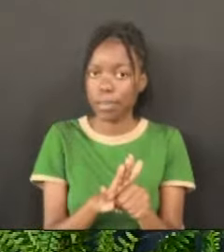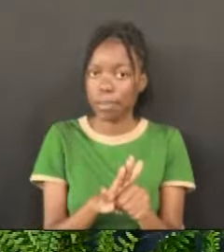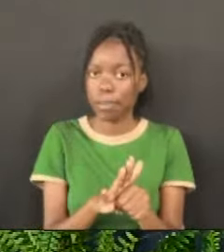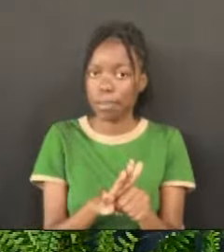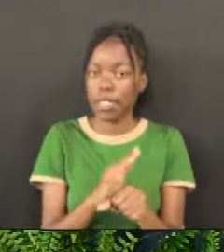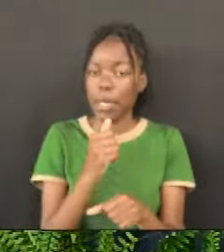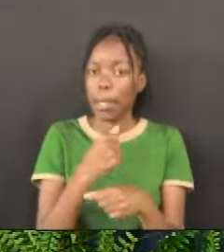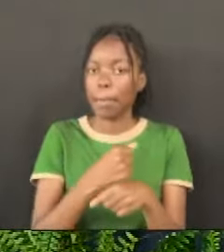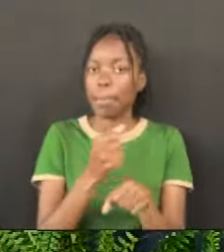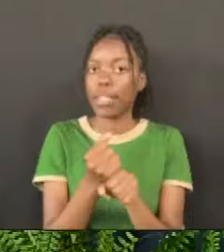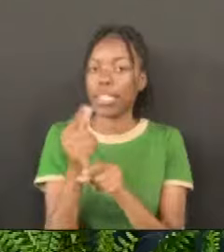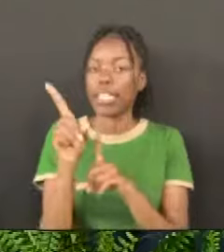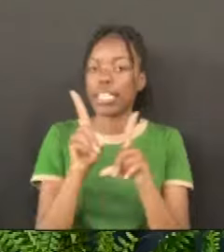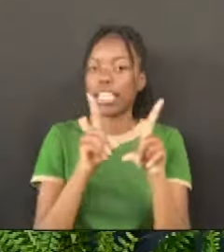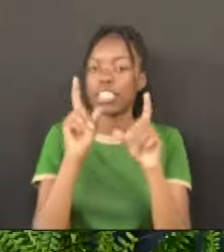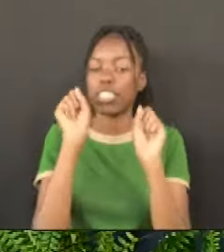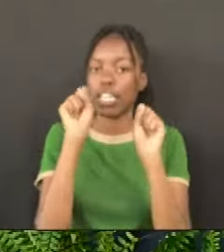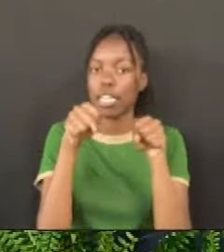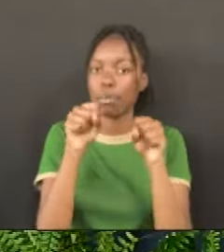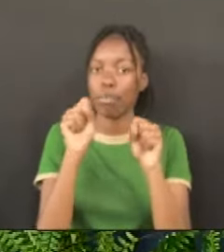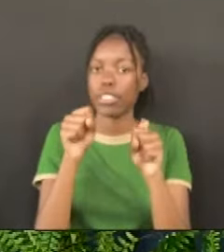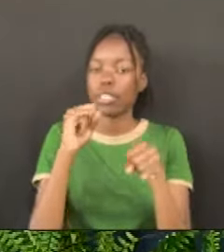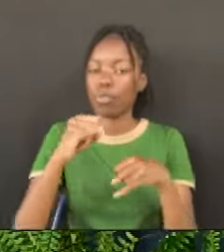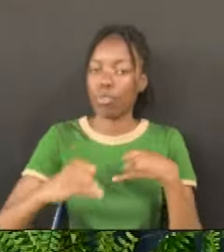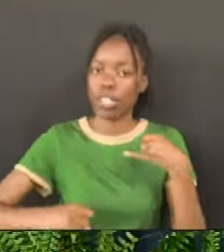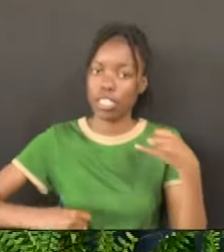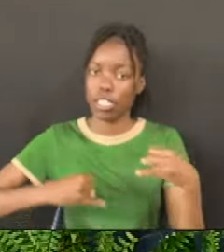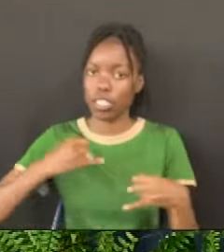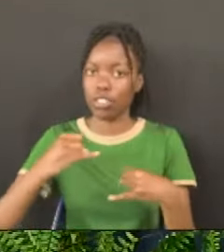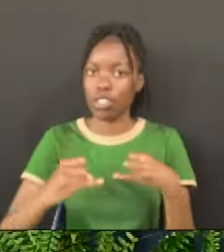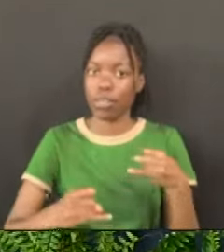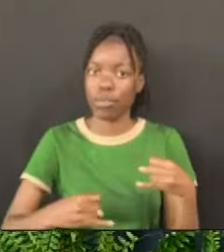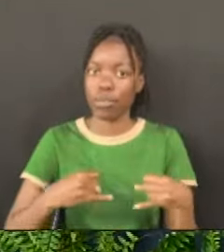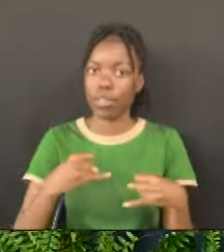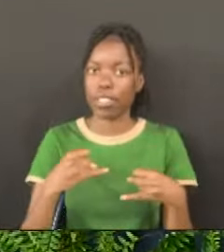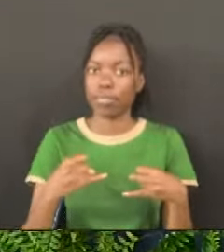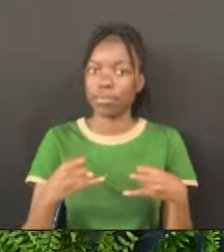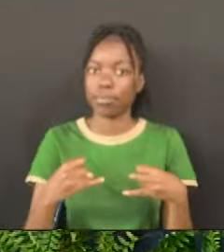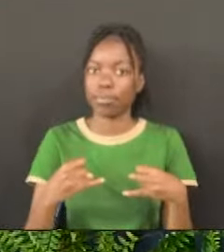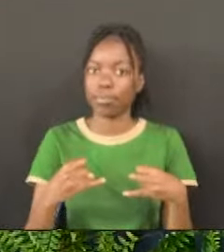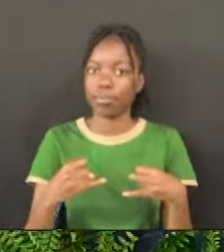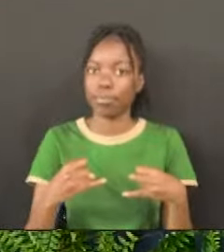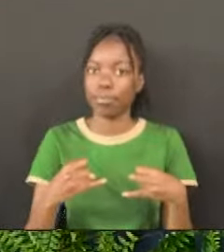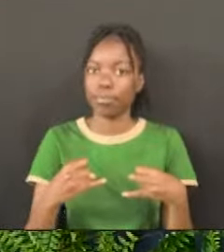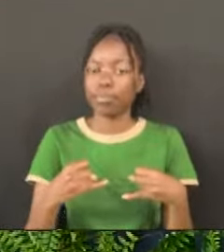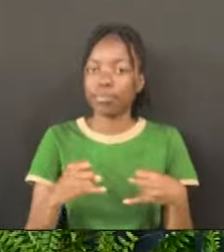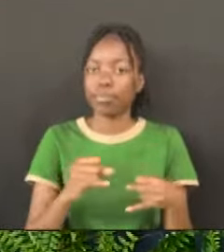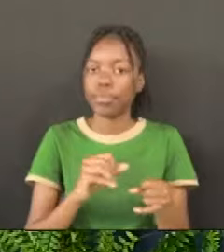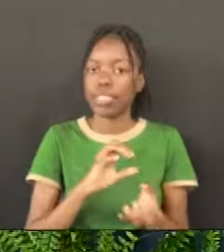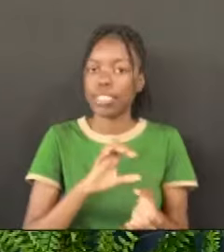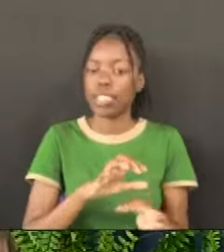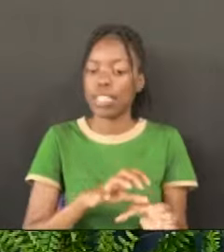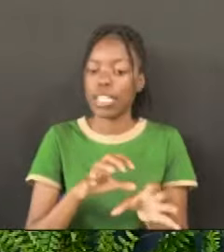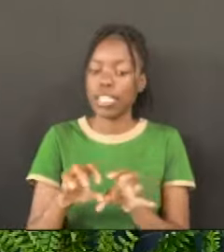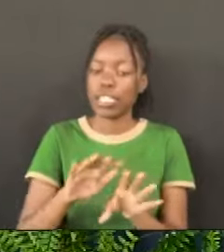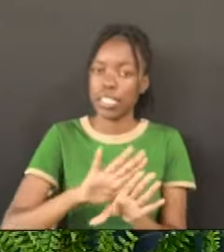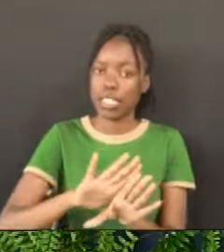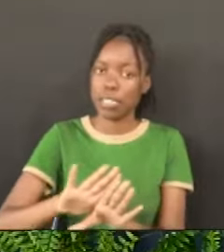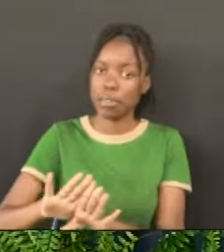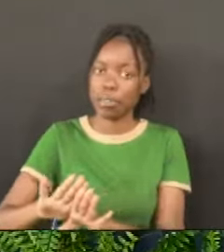journey possible and joyful, regardless of the challenges. My